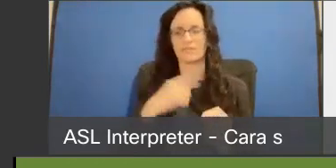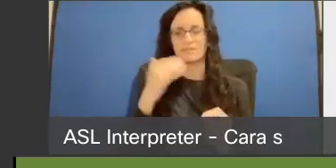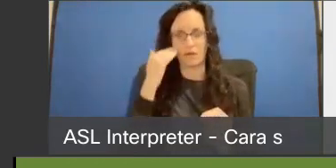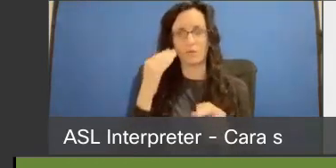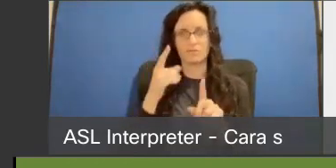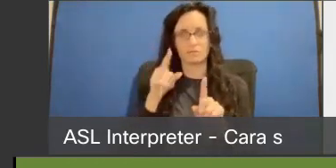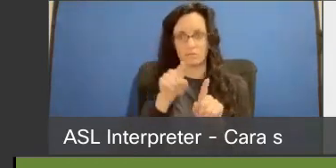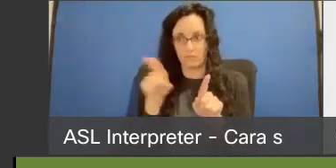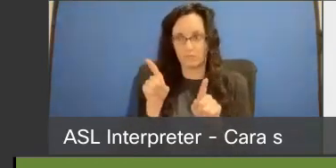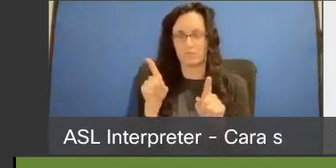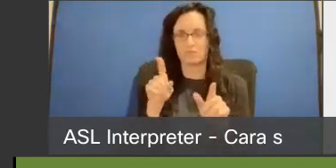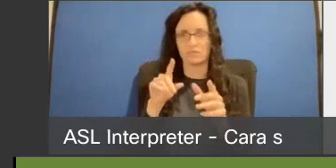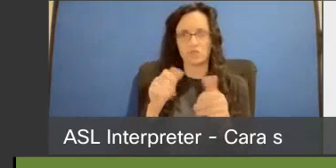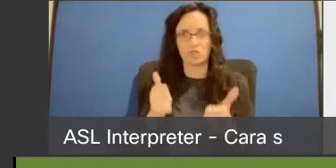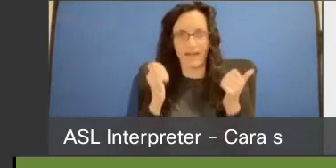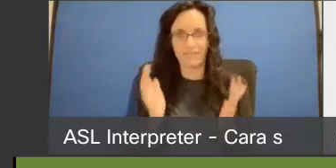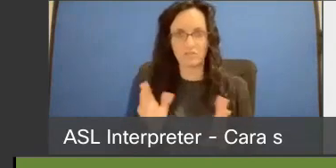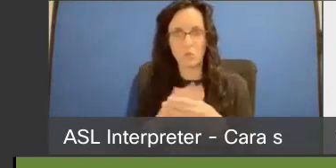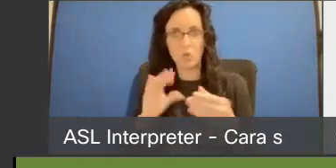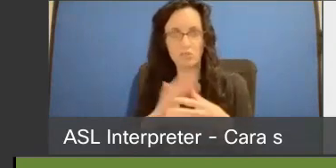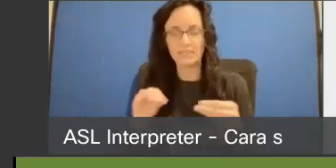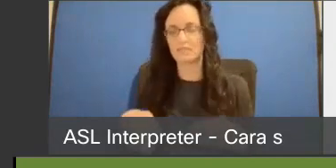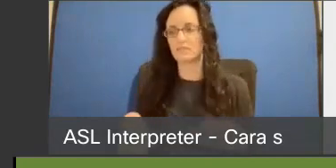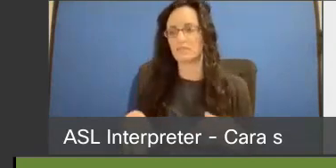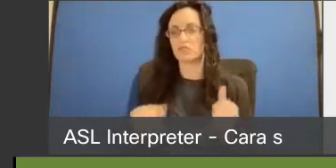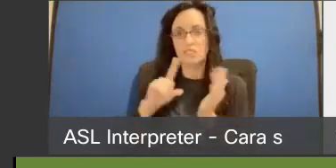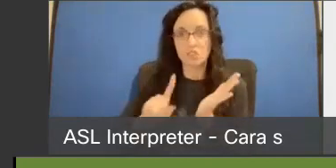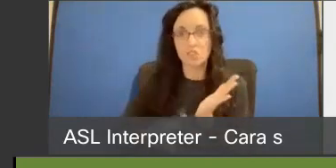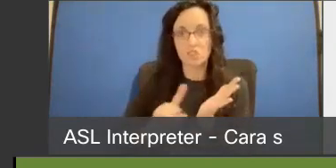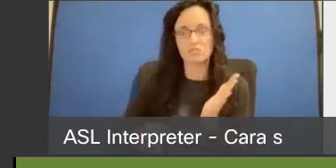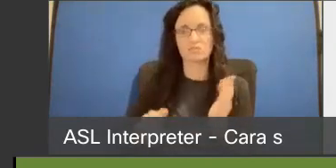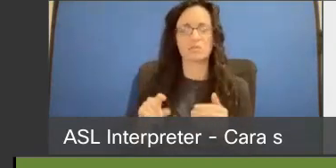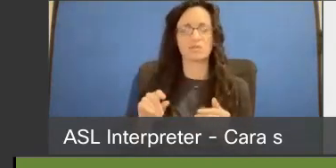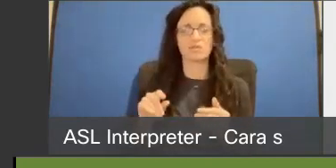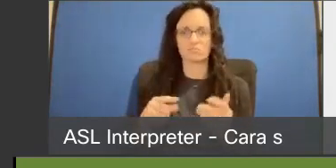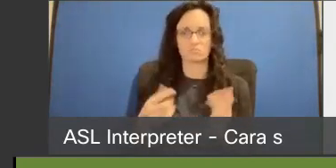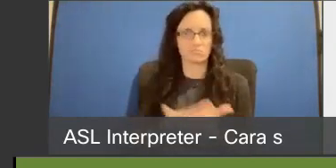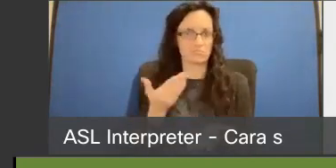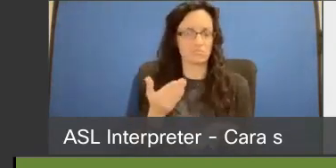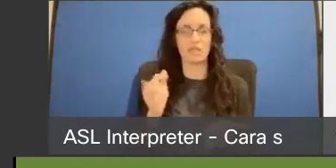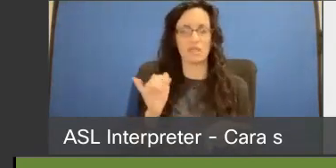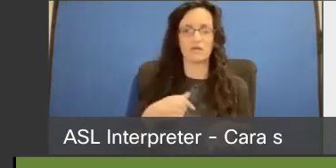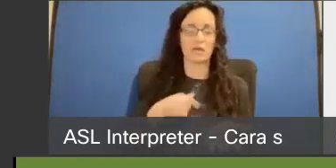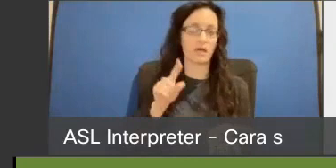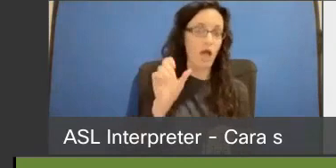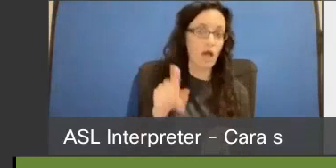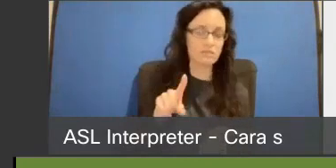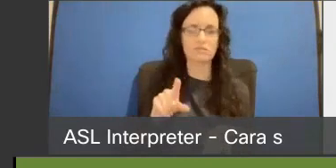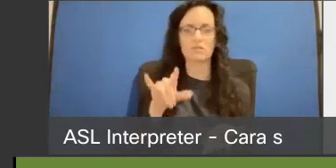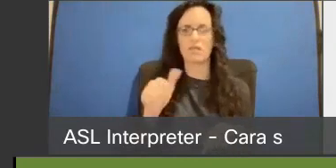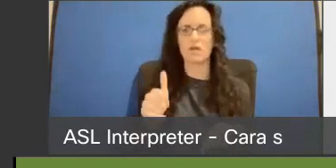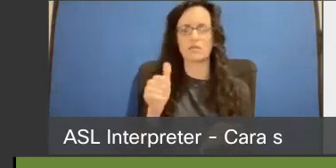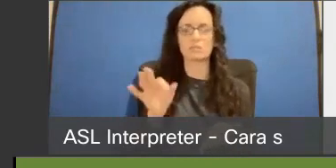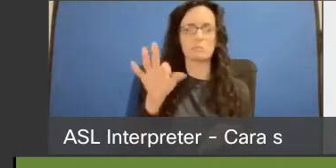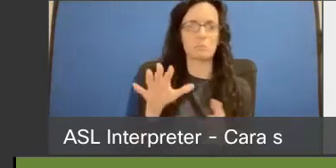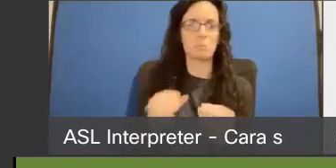that talking about suicide doesn't increase the risk of suicide. Now, I mentioned exposure to suicide might increase risk,